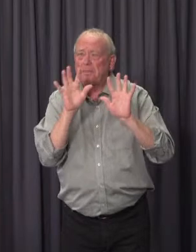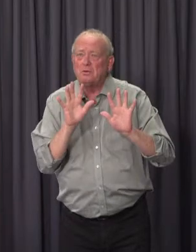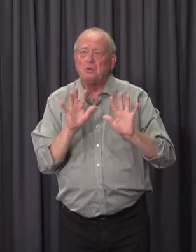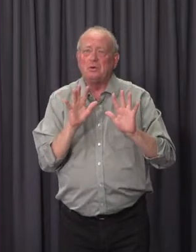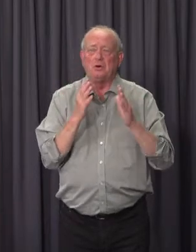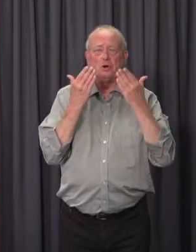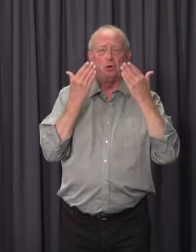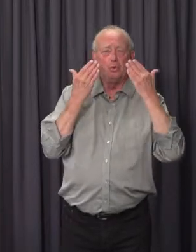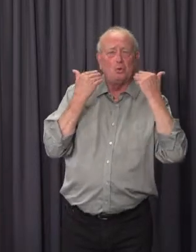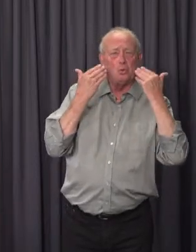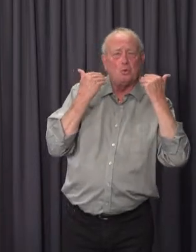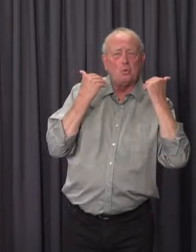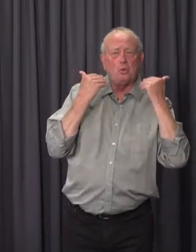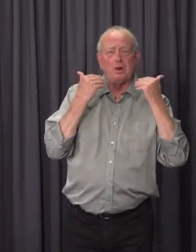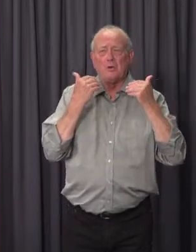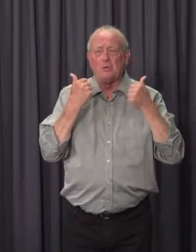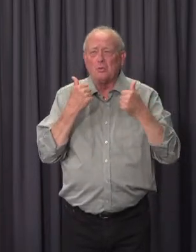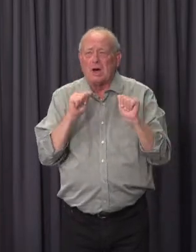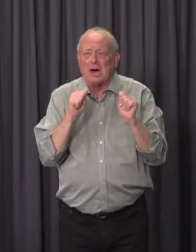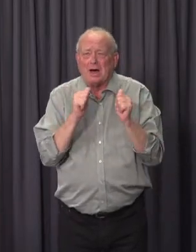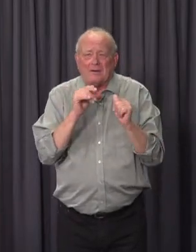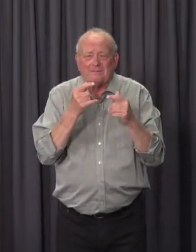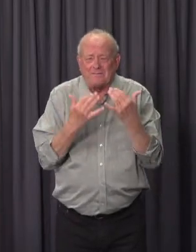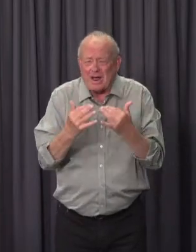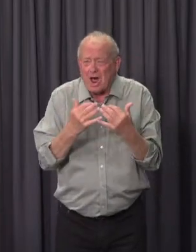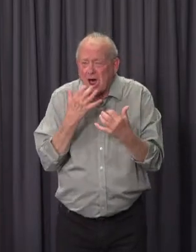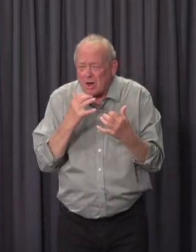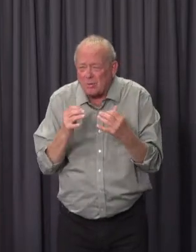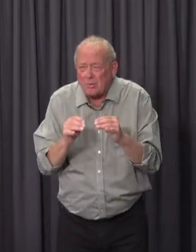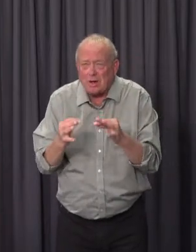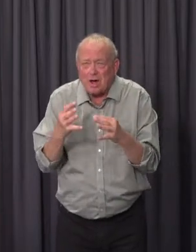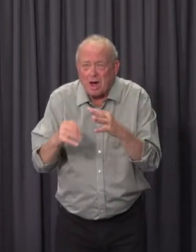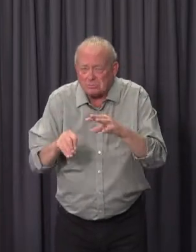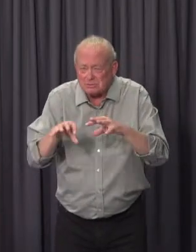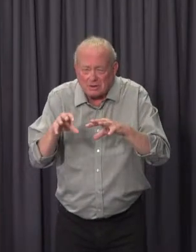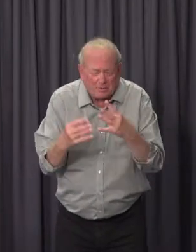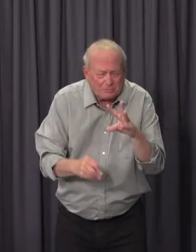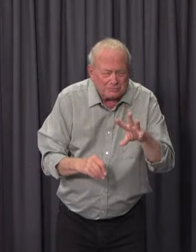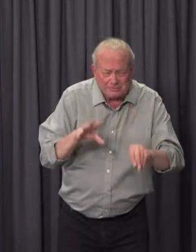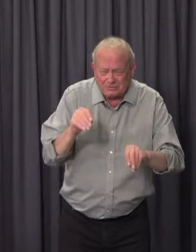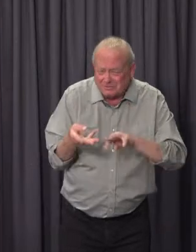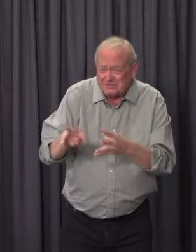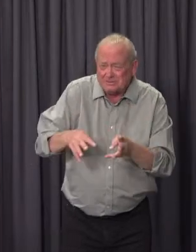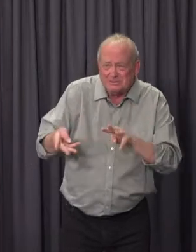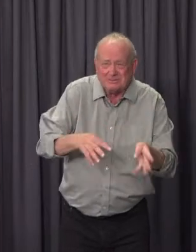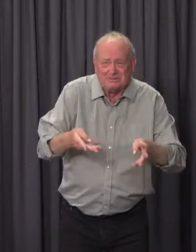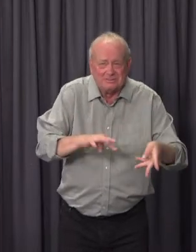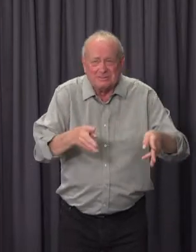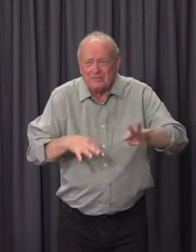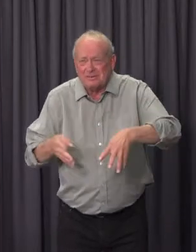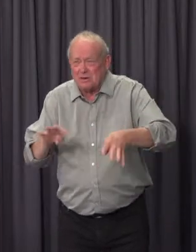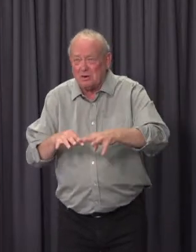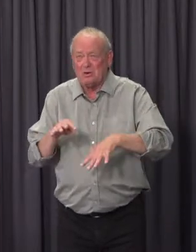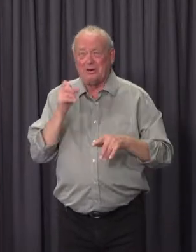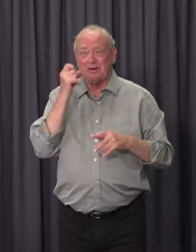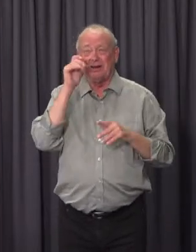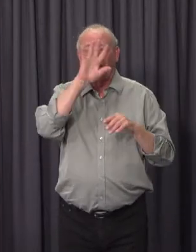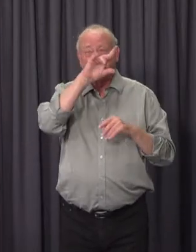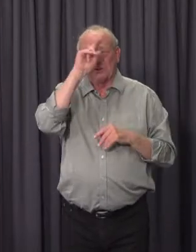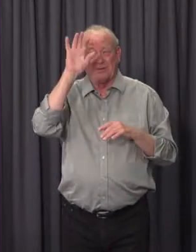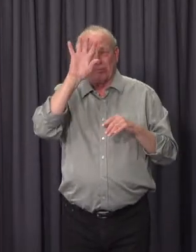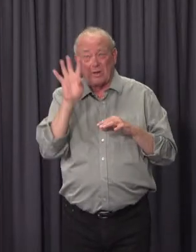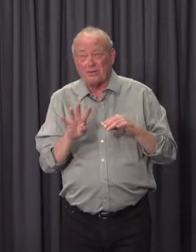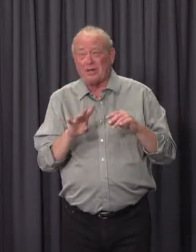on containing these fires. Thanks to these conditions, only one new wildfire has been detected in Alberta since